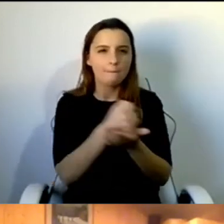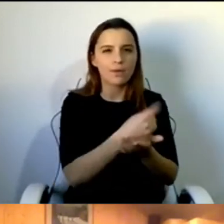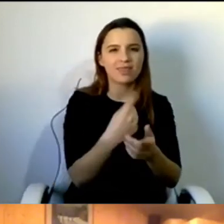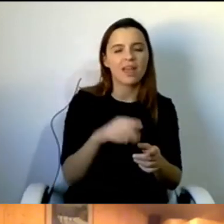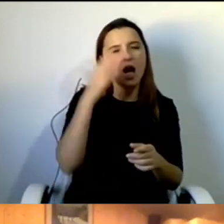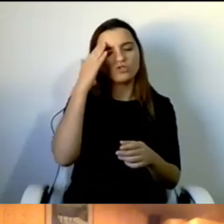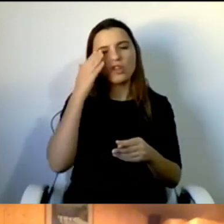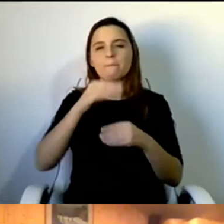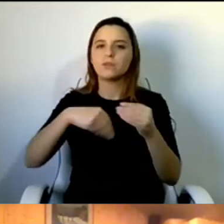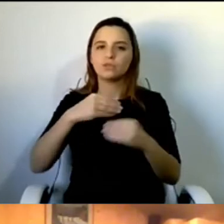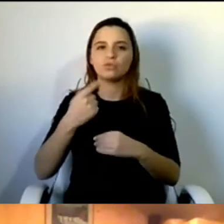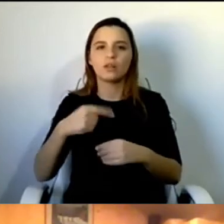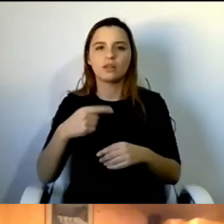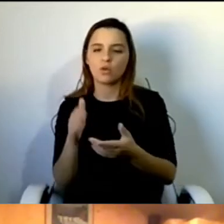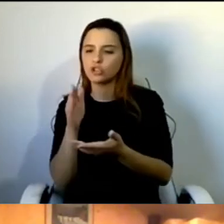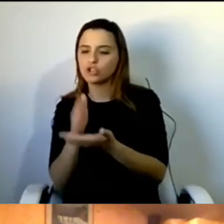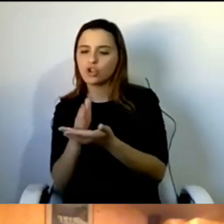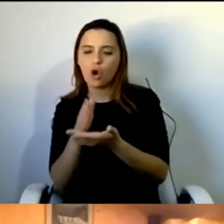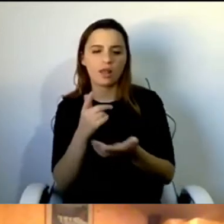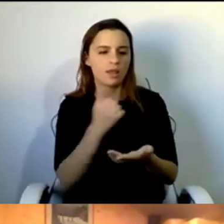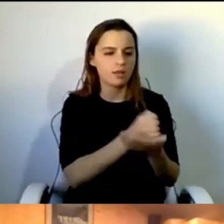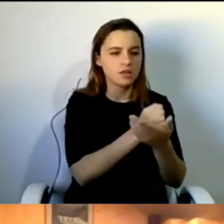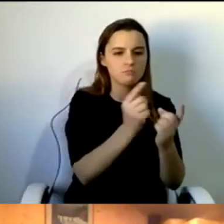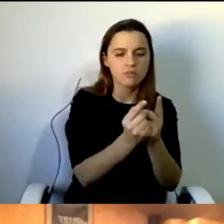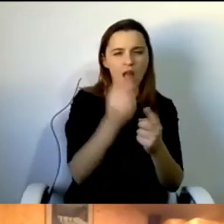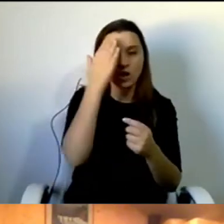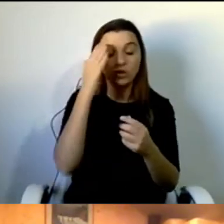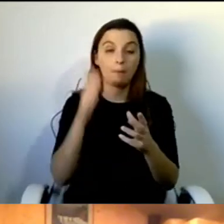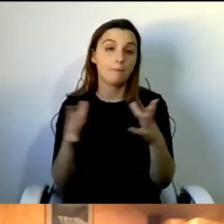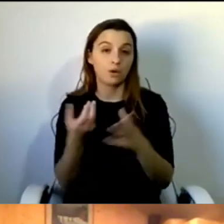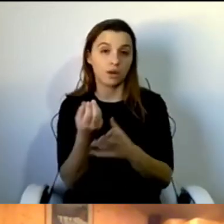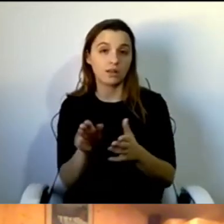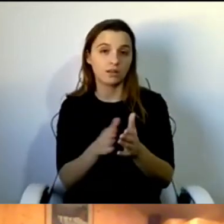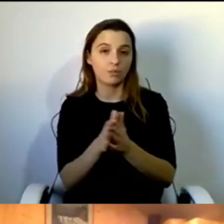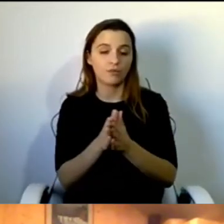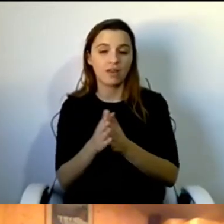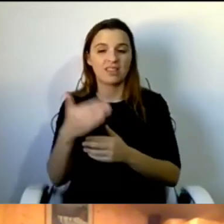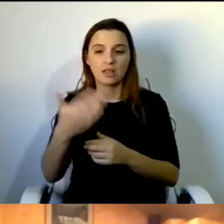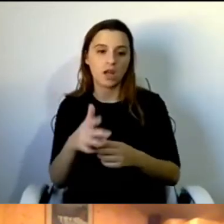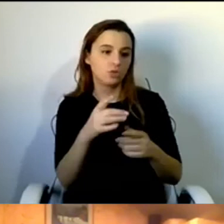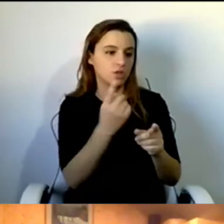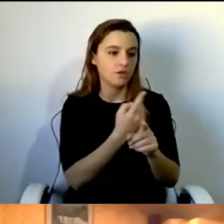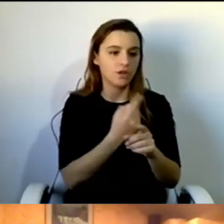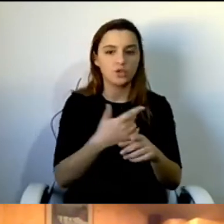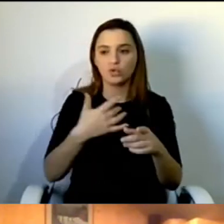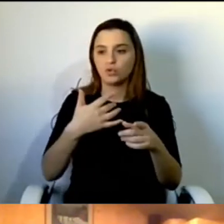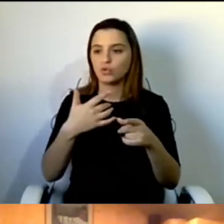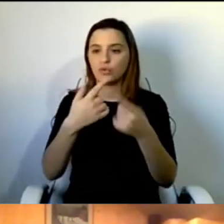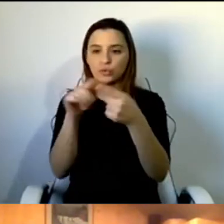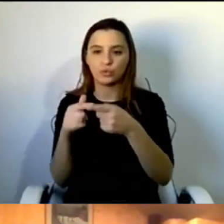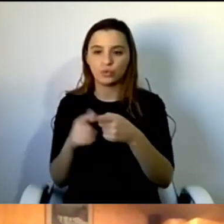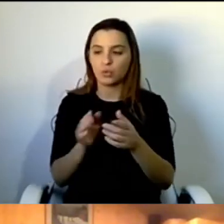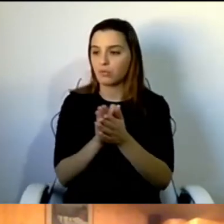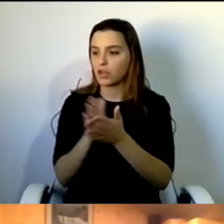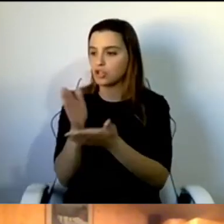legislations and different rights to services, but some do have the right to personal assistance. When it comes to restriction,